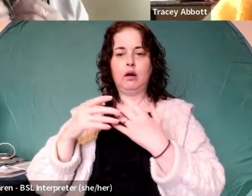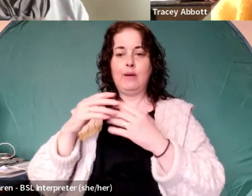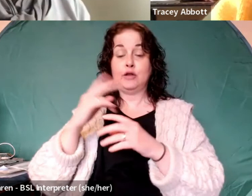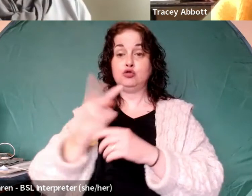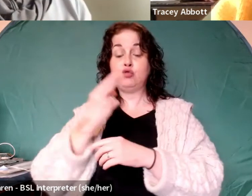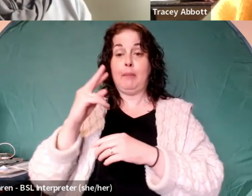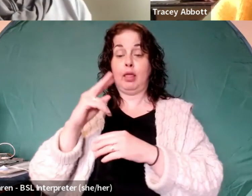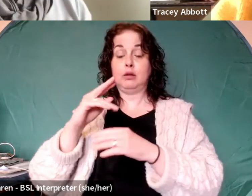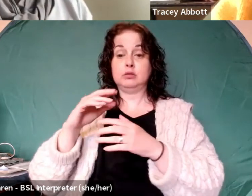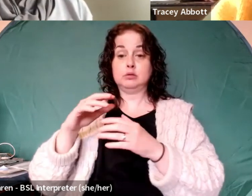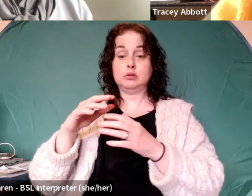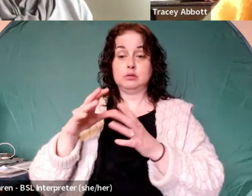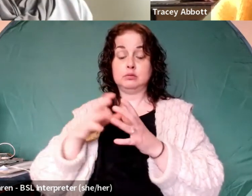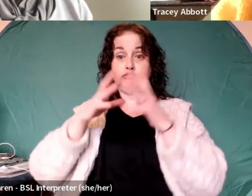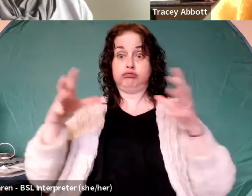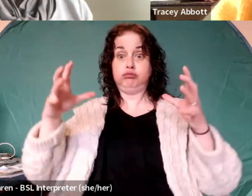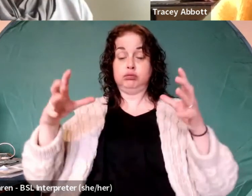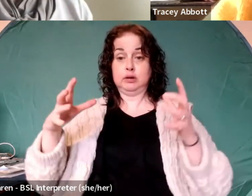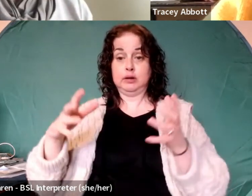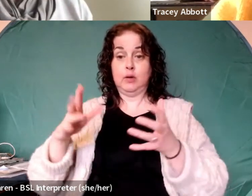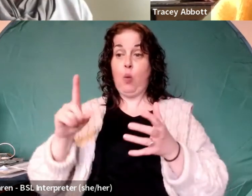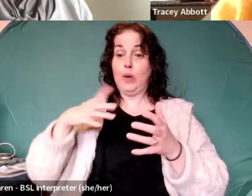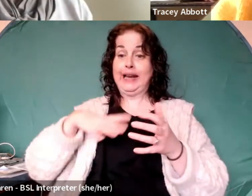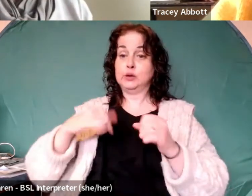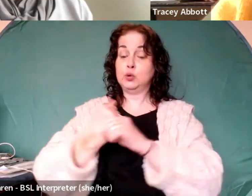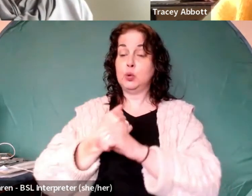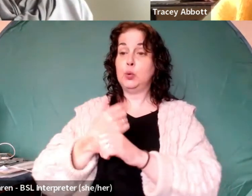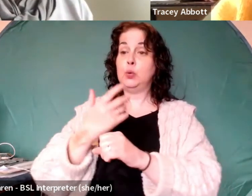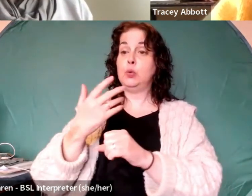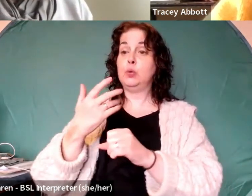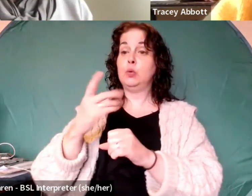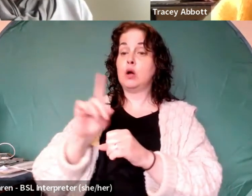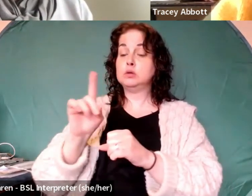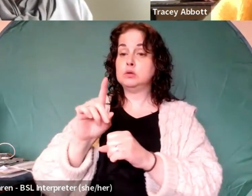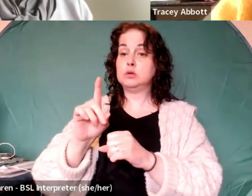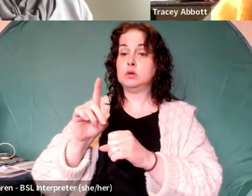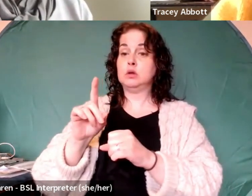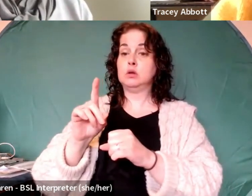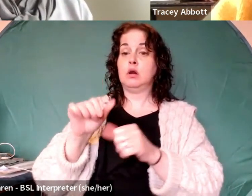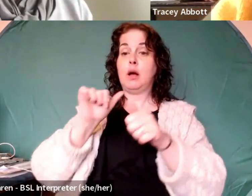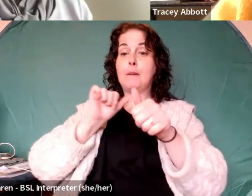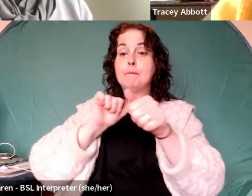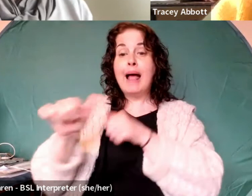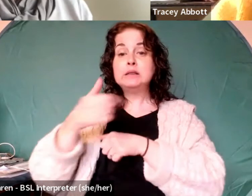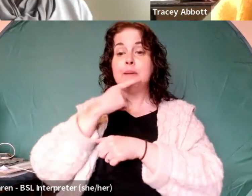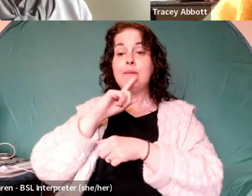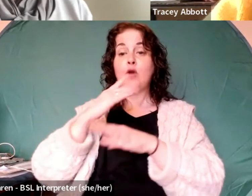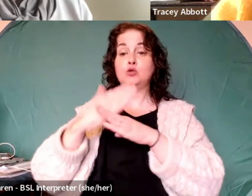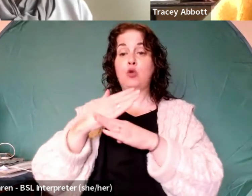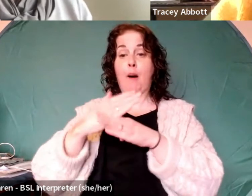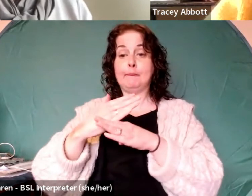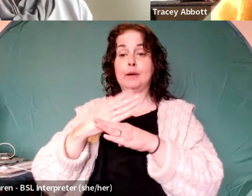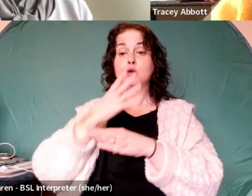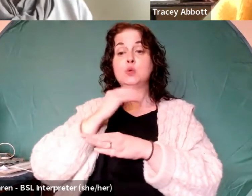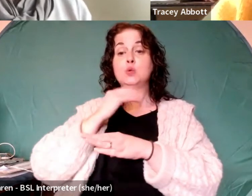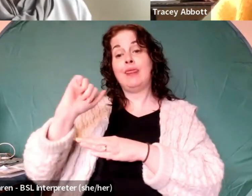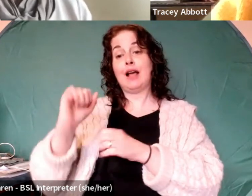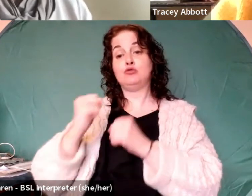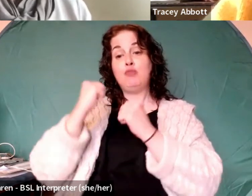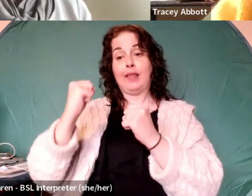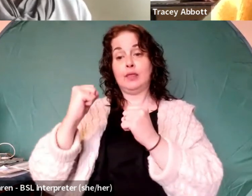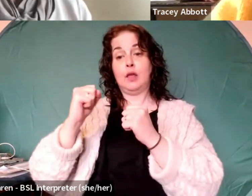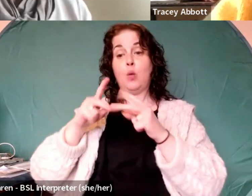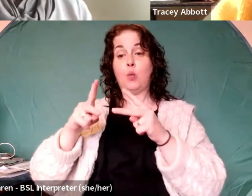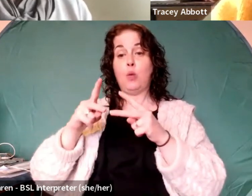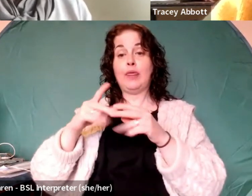in size. What we need to do is make sure that we have the very best people for the job using their strengths in a way that